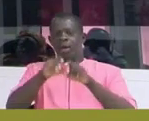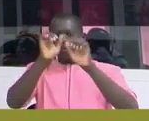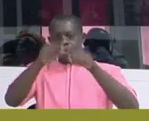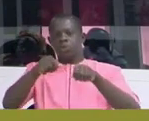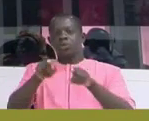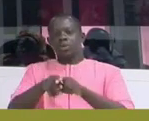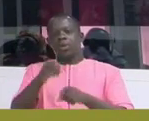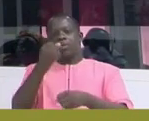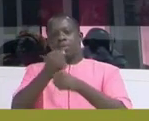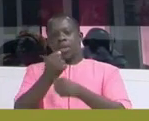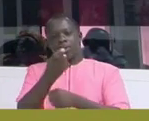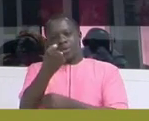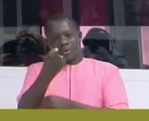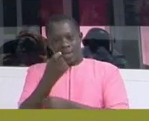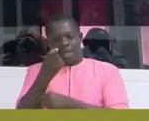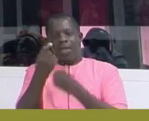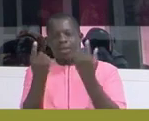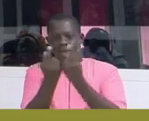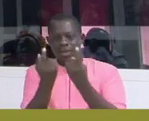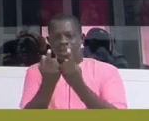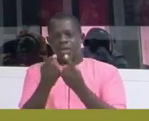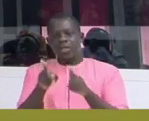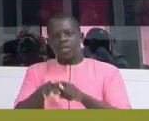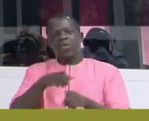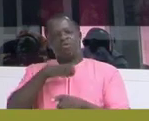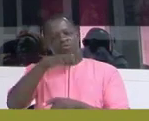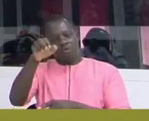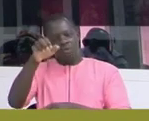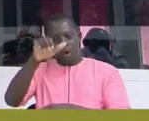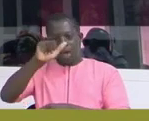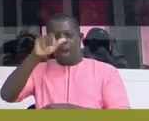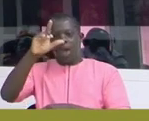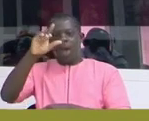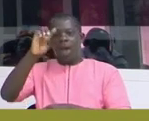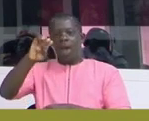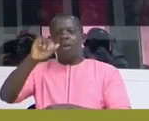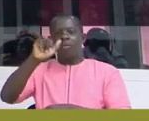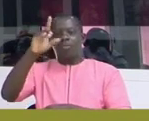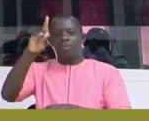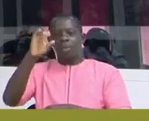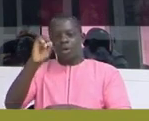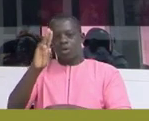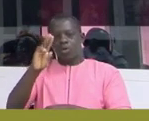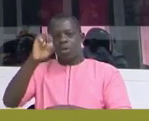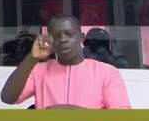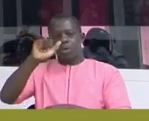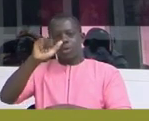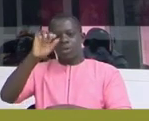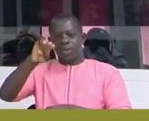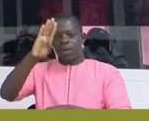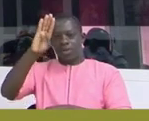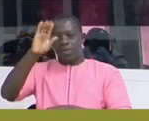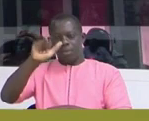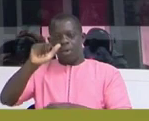way So that I'll also cheat to cheat and take his